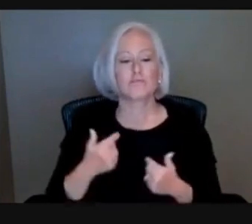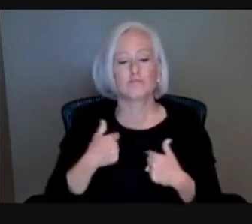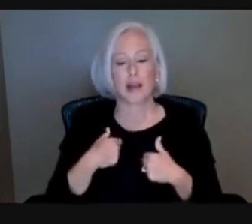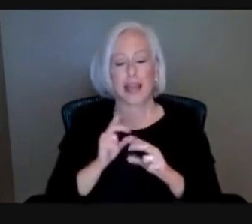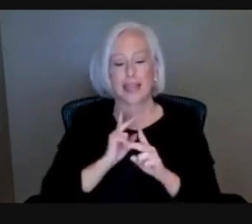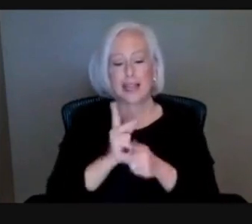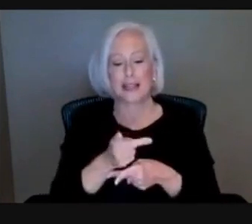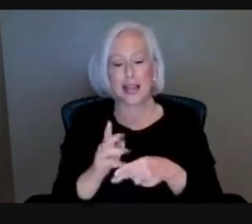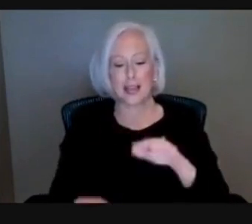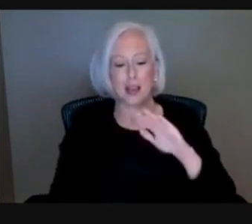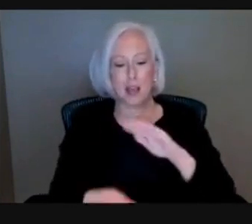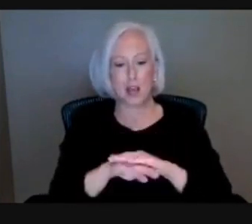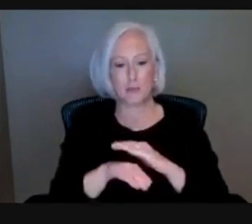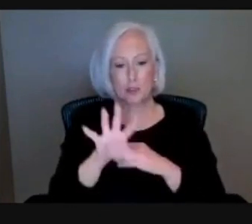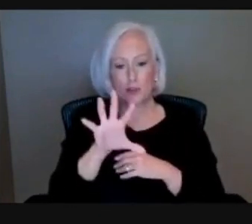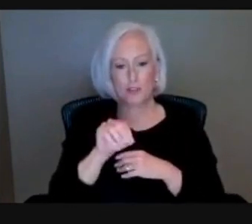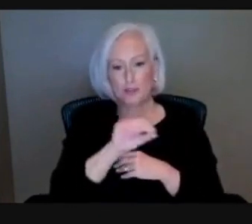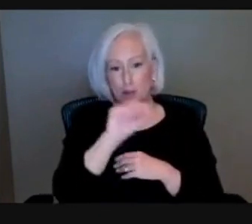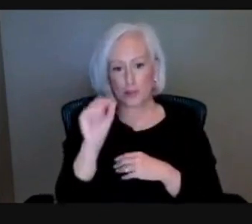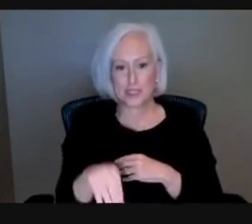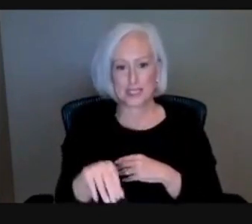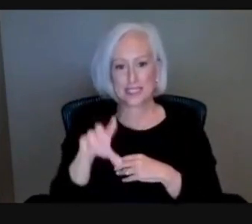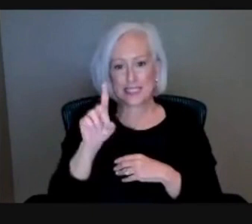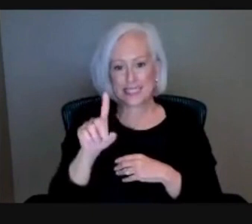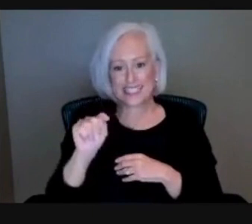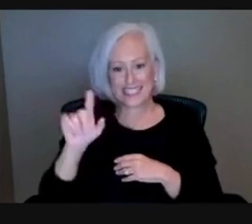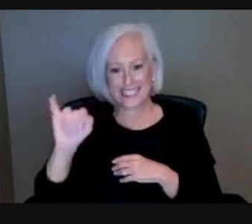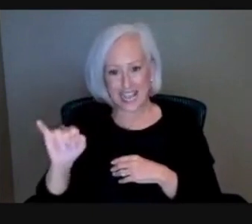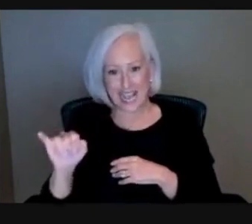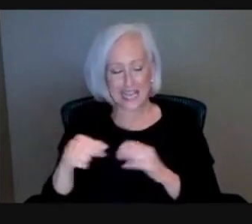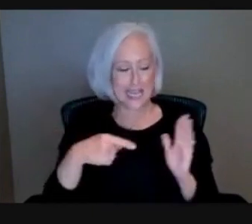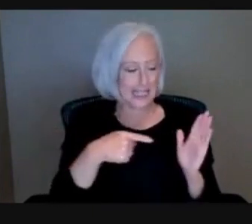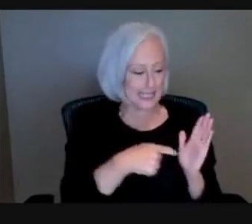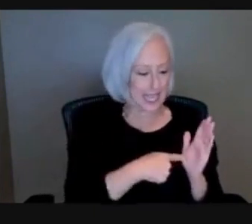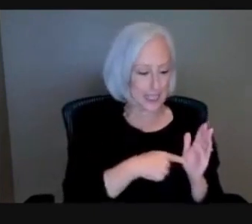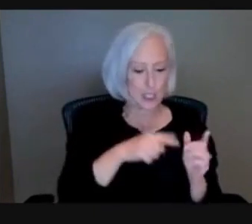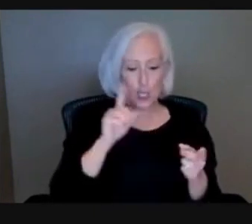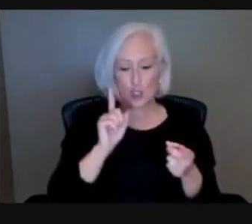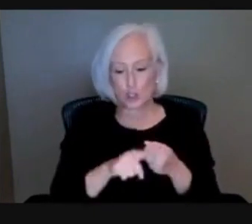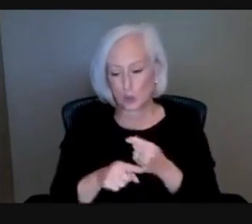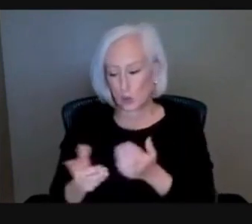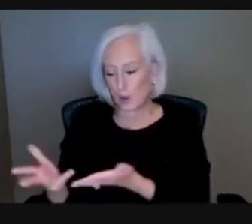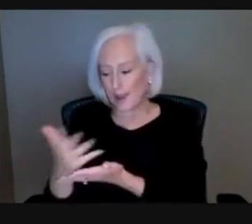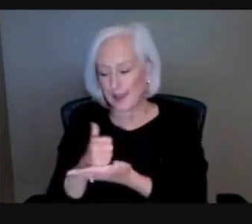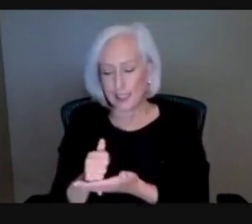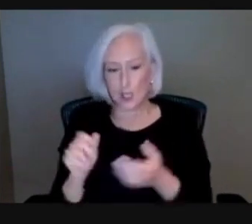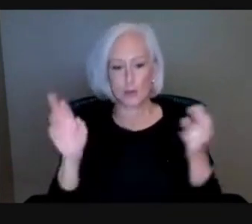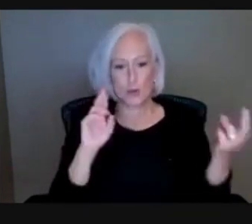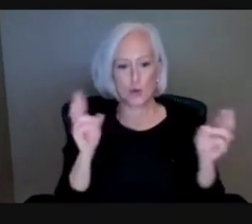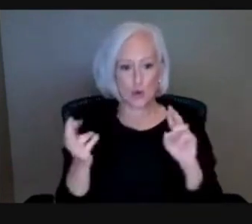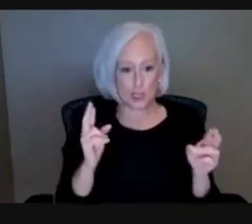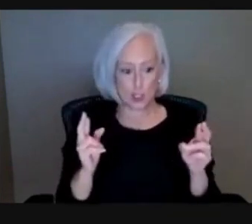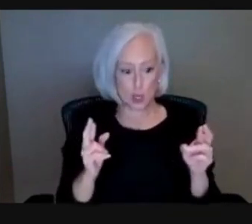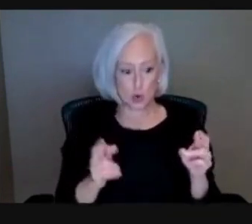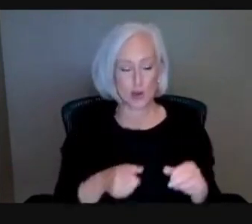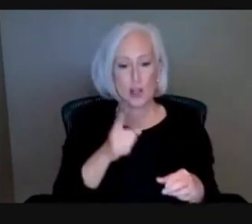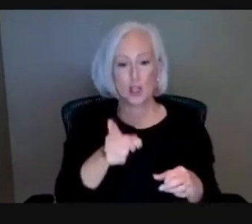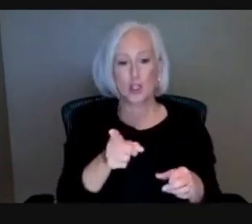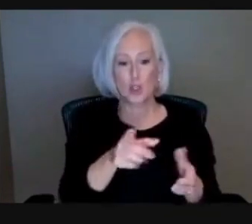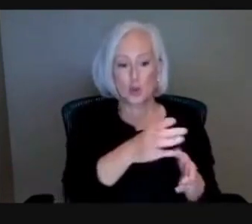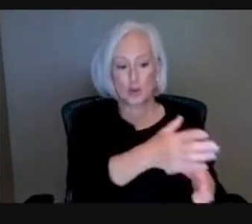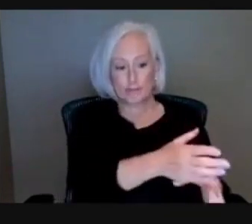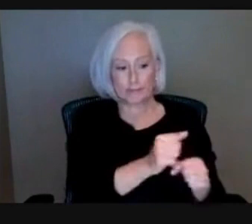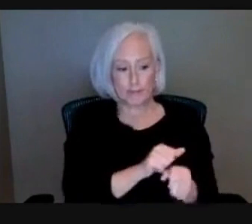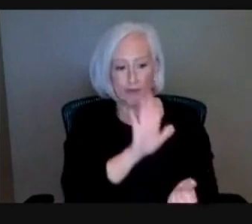50%, what we call DTI, debt to income ratio. That means that if you made $5,000 a month, you would